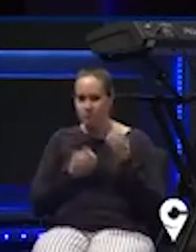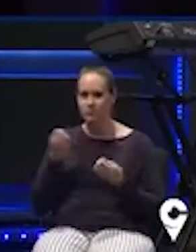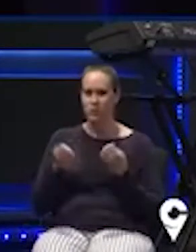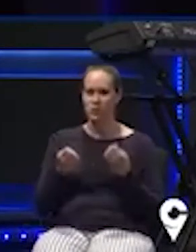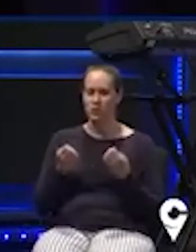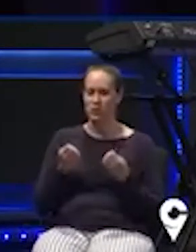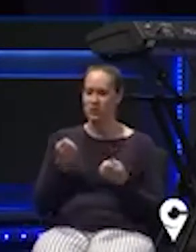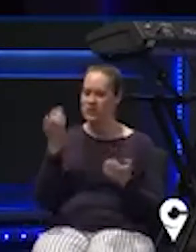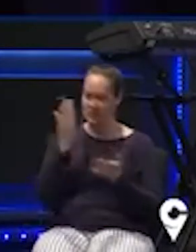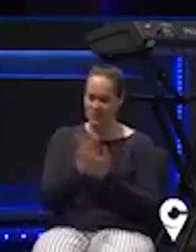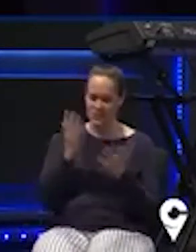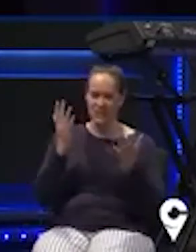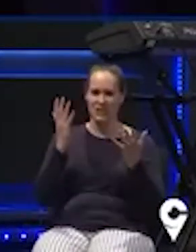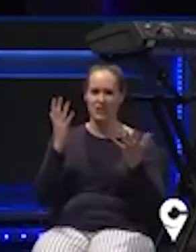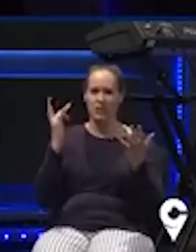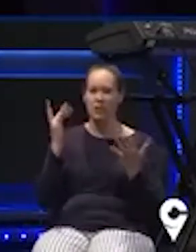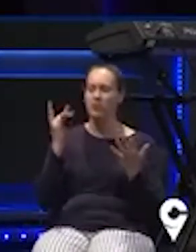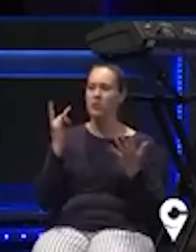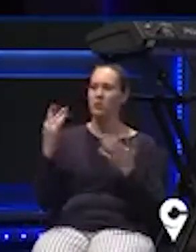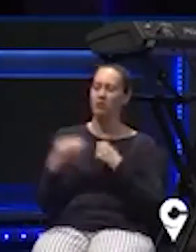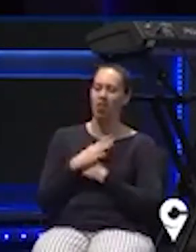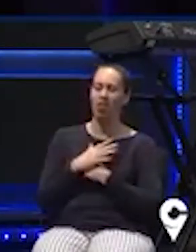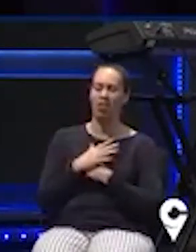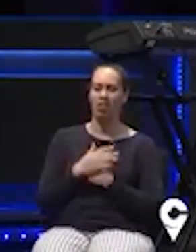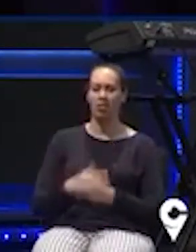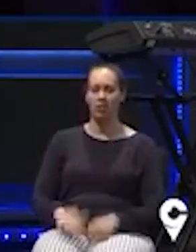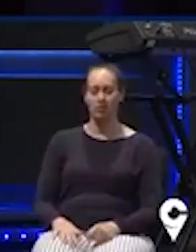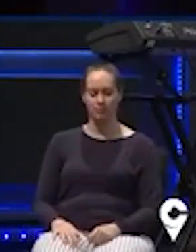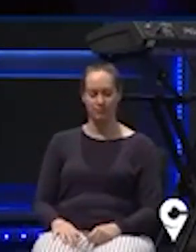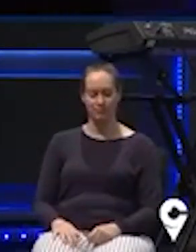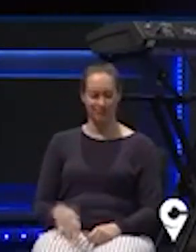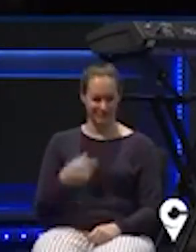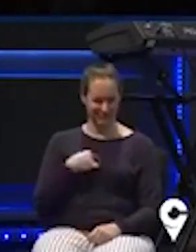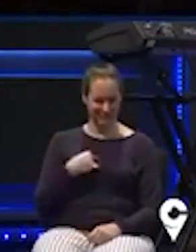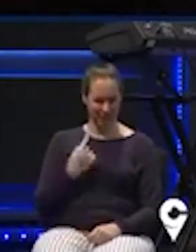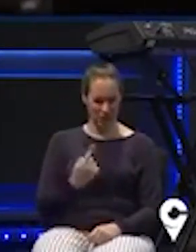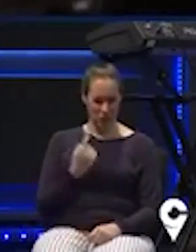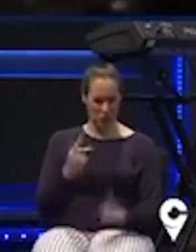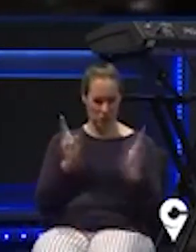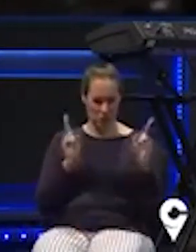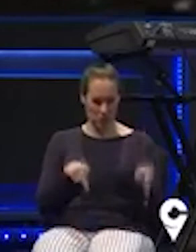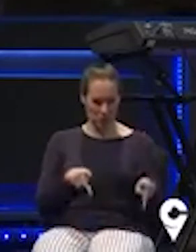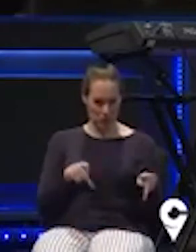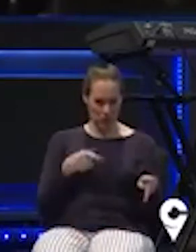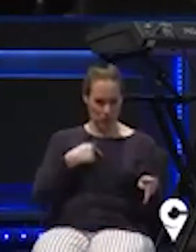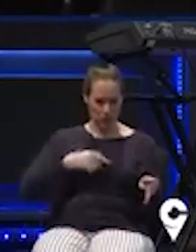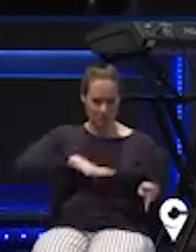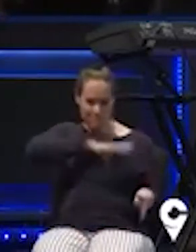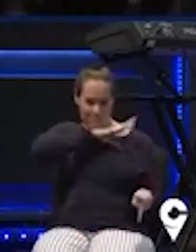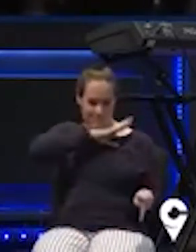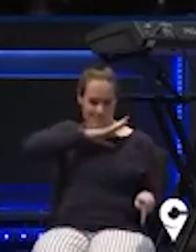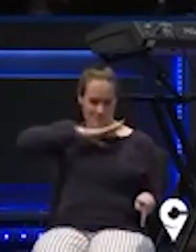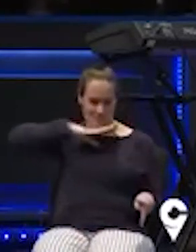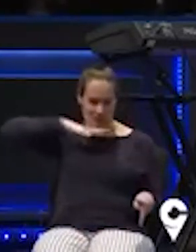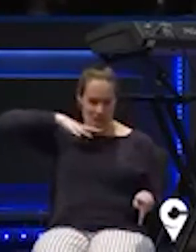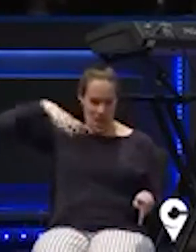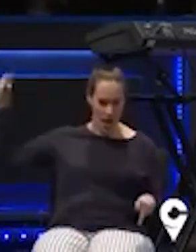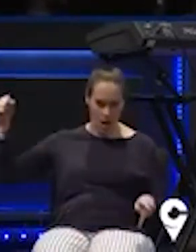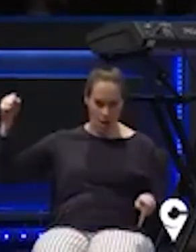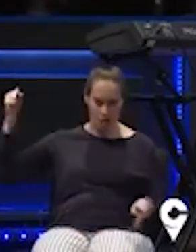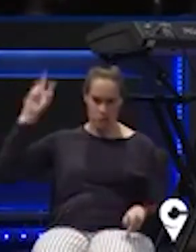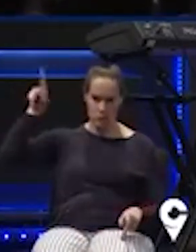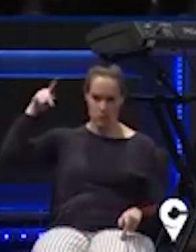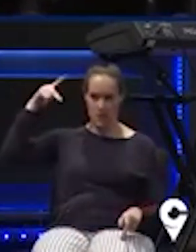In addition to that, I don't know if I'm the only one who is pretty much fed up with the political